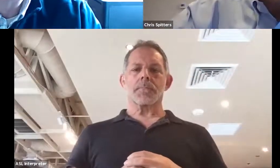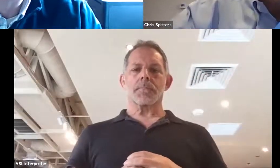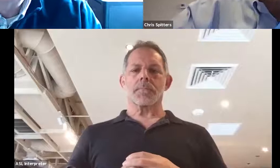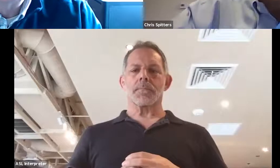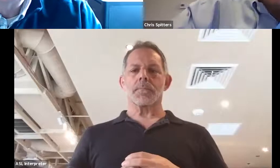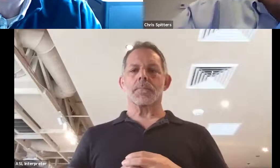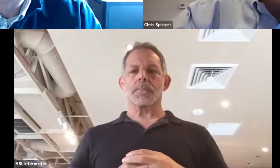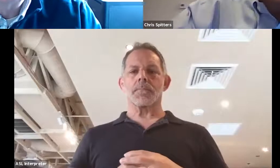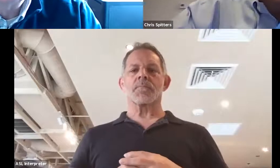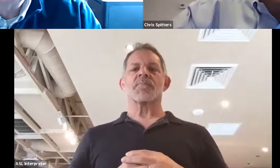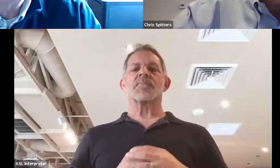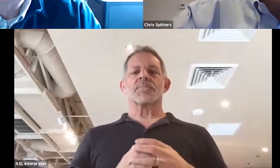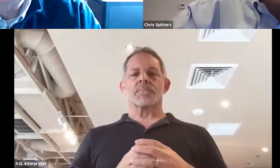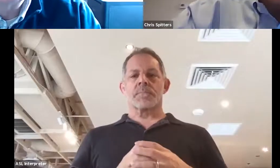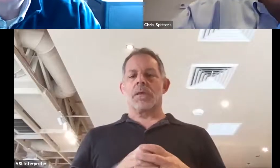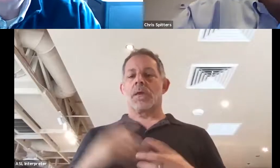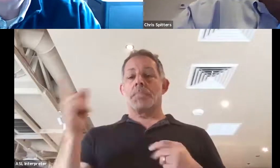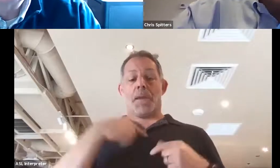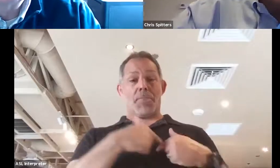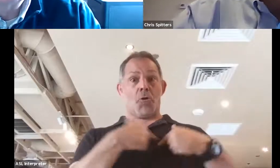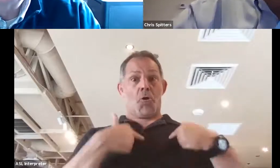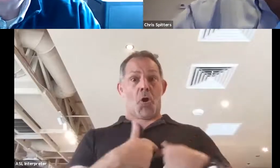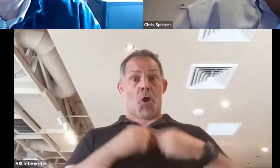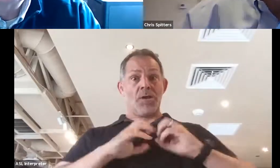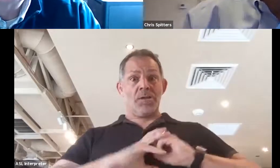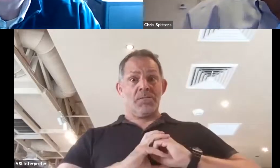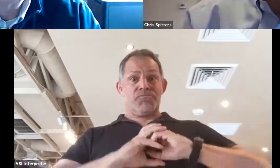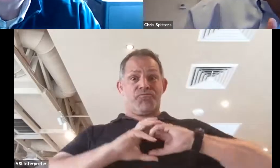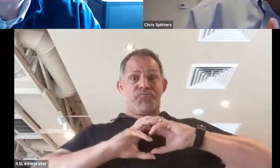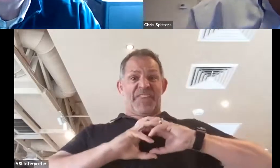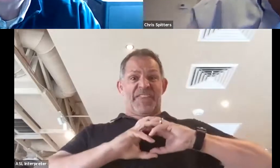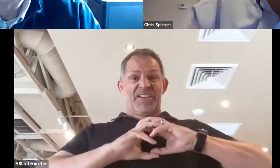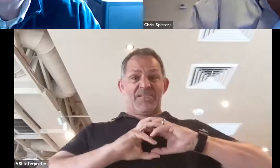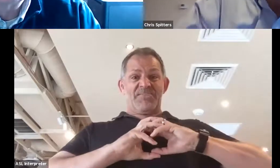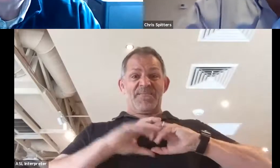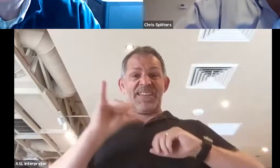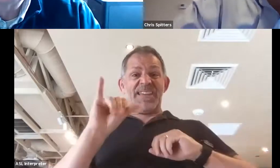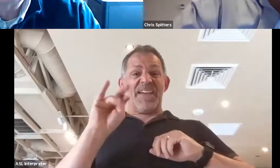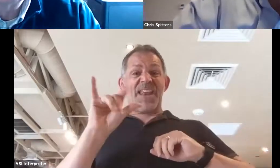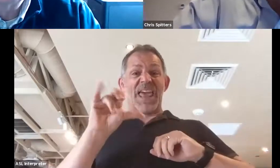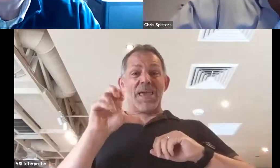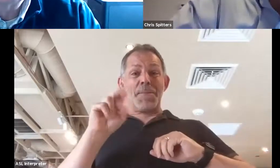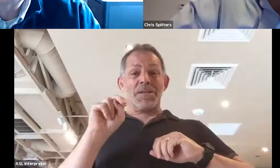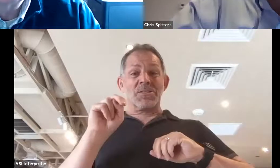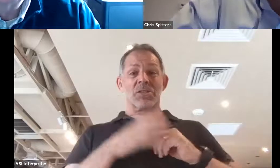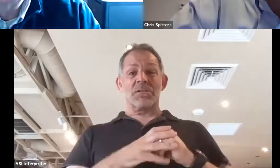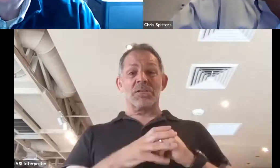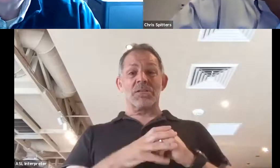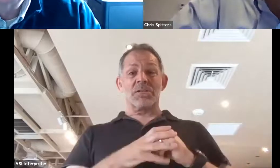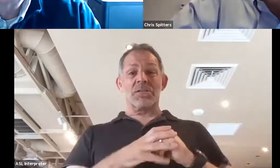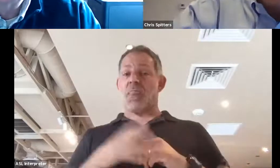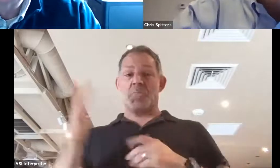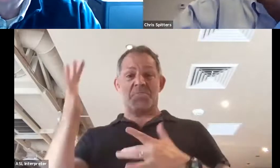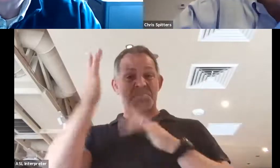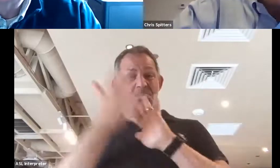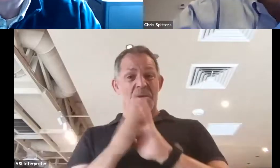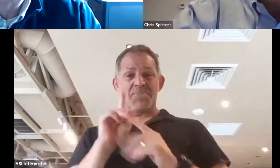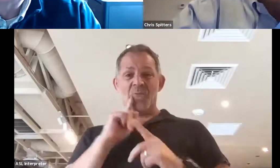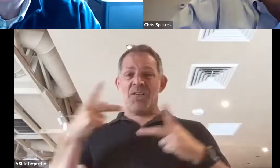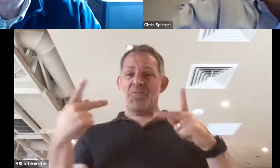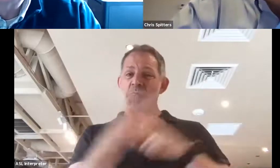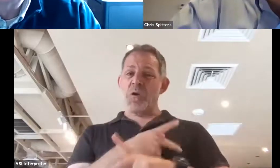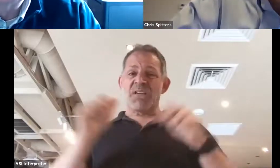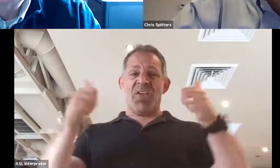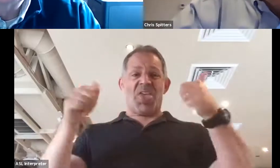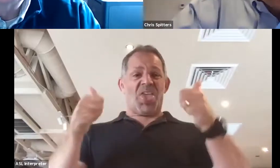weren't particularly sick, didn't get hospitalized, you do an MRI of their heart and you see heart inflammation. And what the long-term implications of that